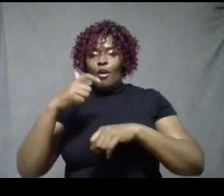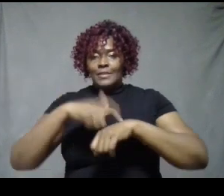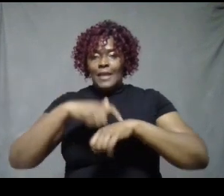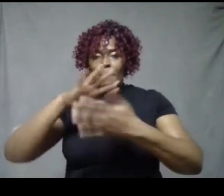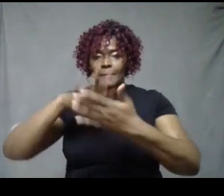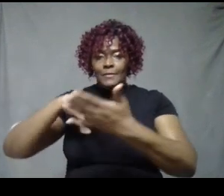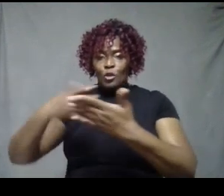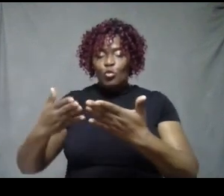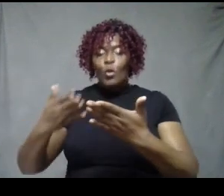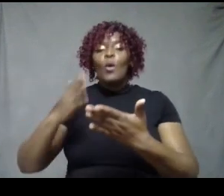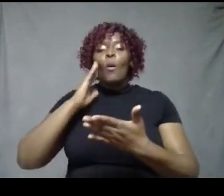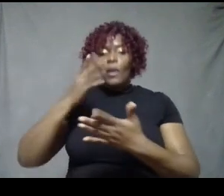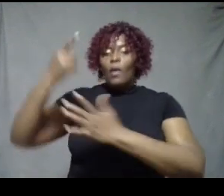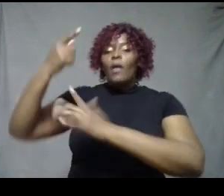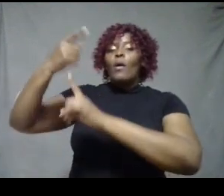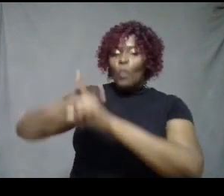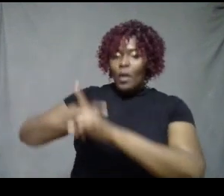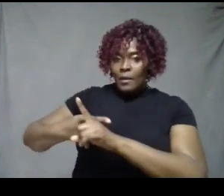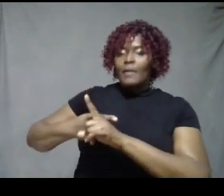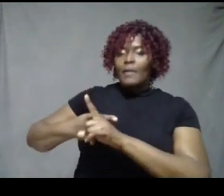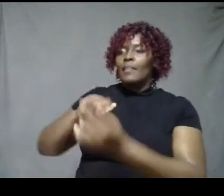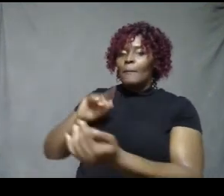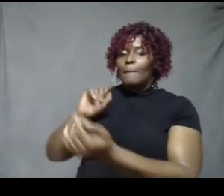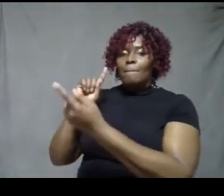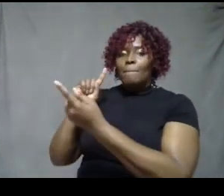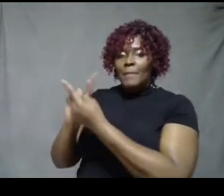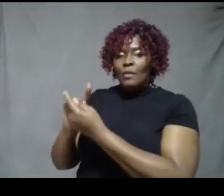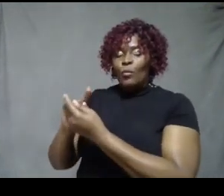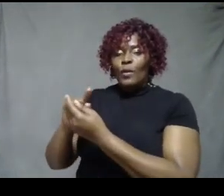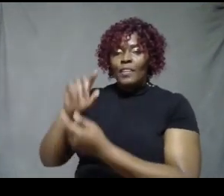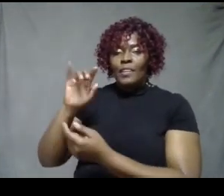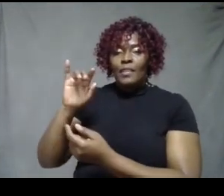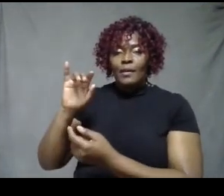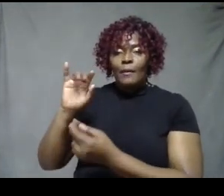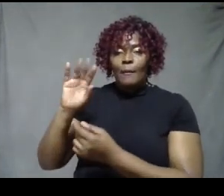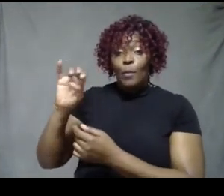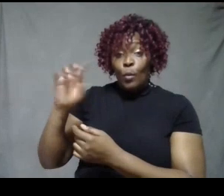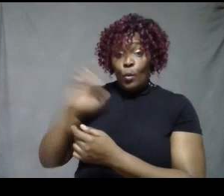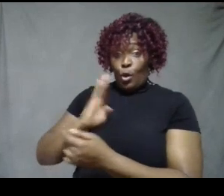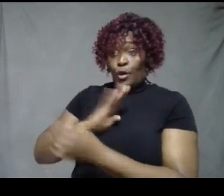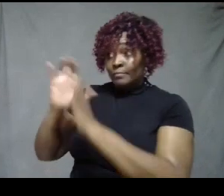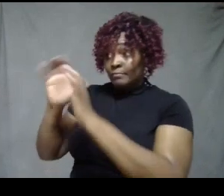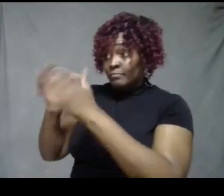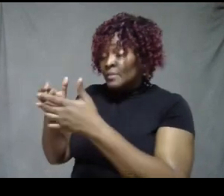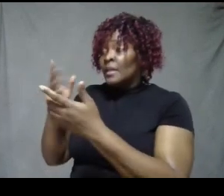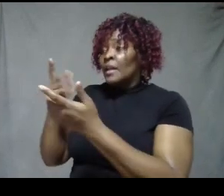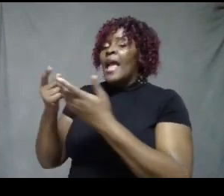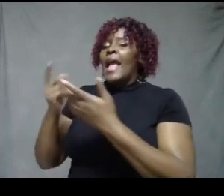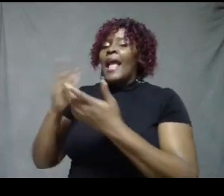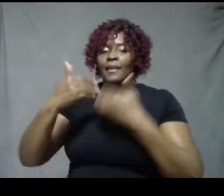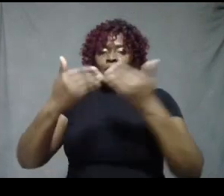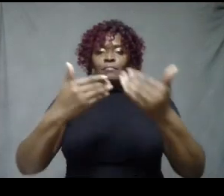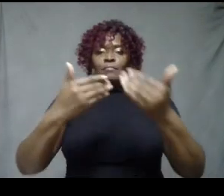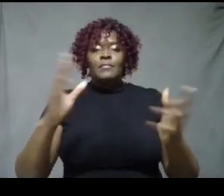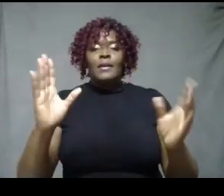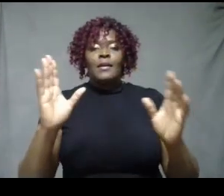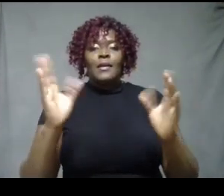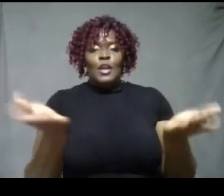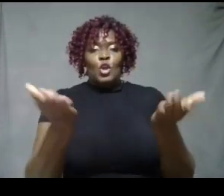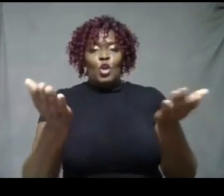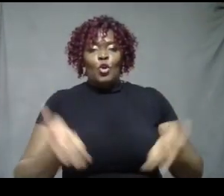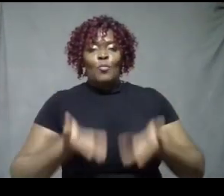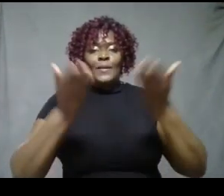month and getting before you in February. And that'll give us some time to really sit down and kind of explain and walk through the